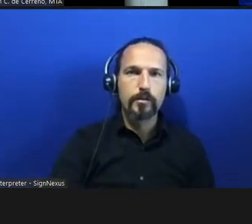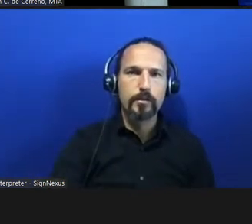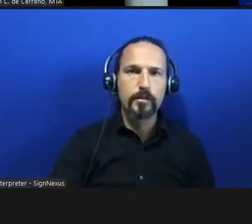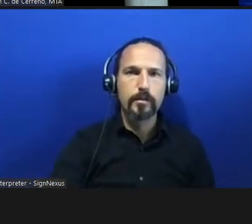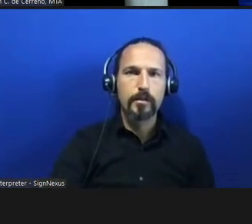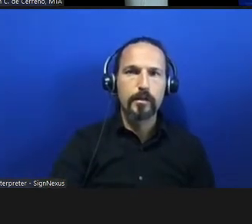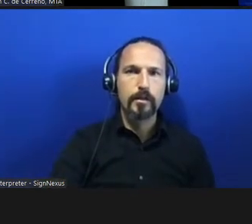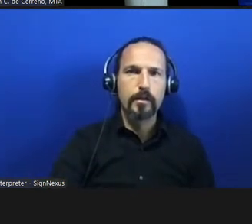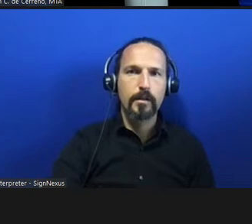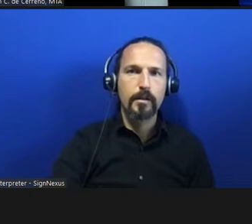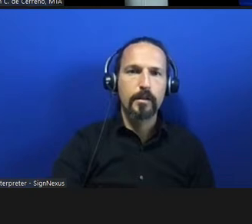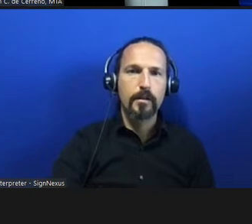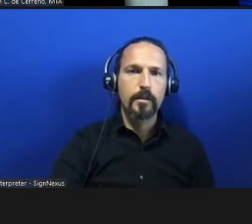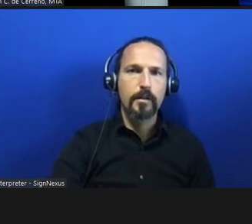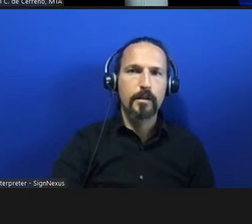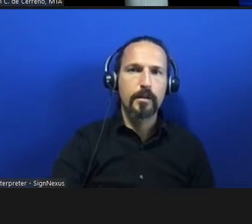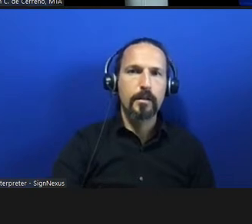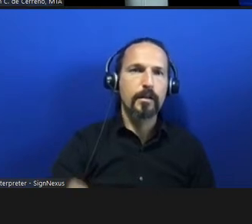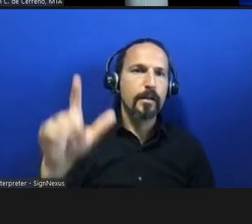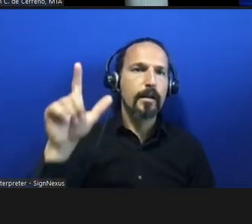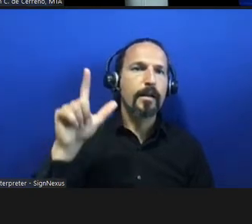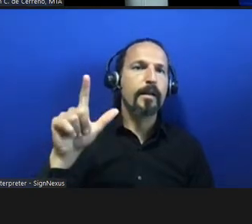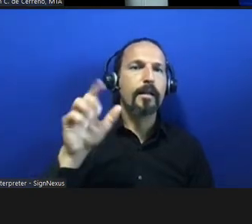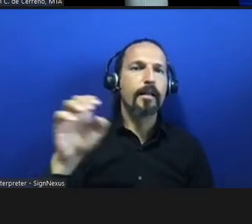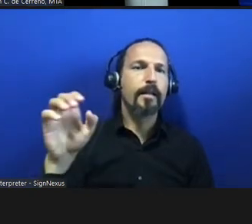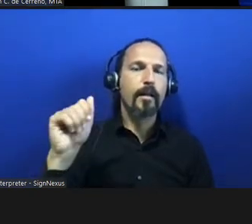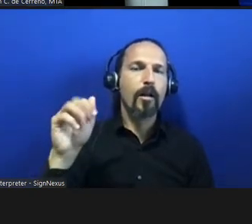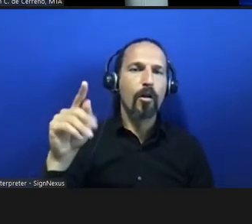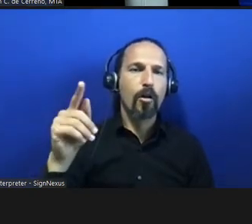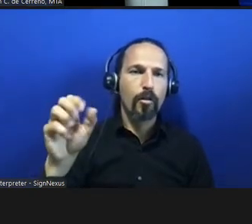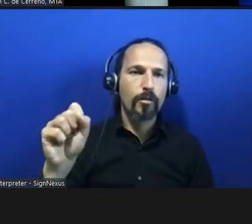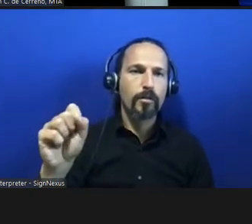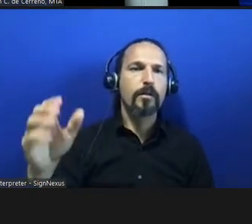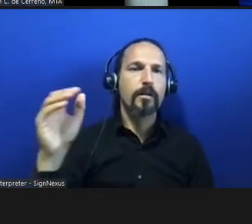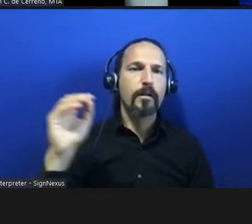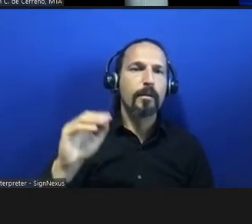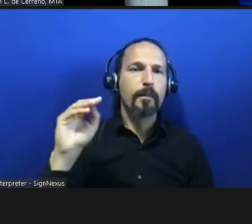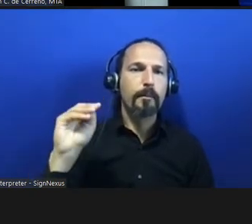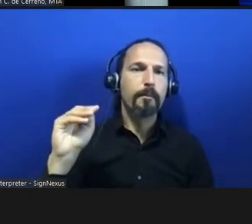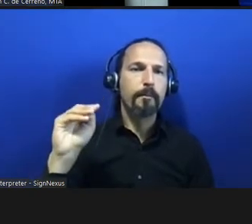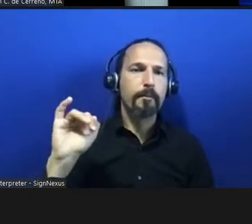the next speaker is Lee Arthurs followed by Mick Nguyen